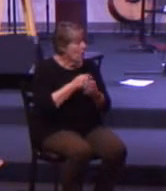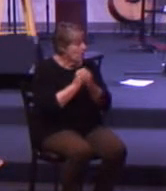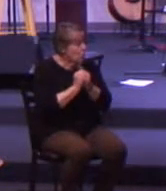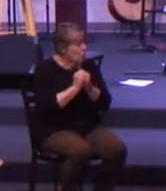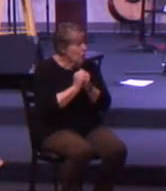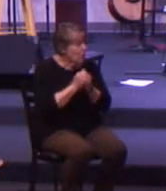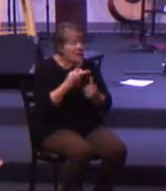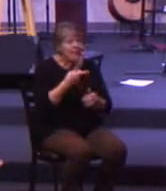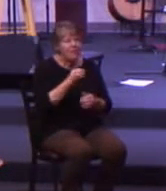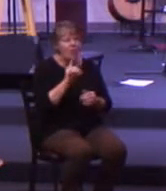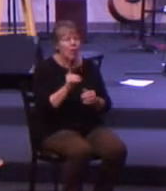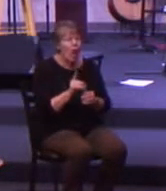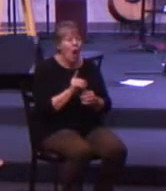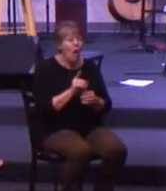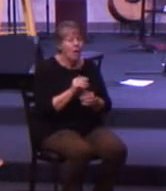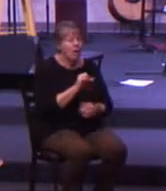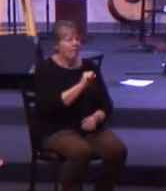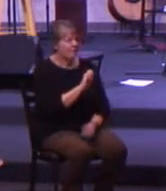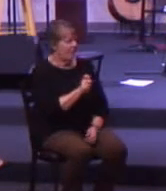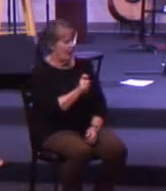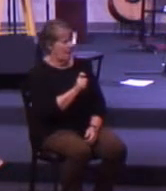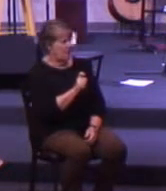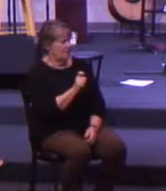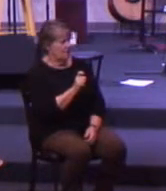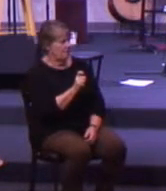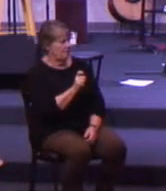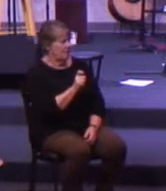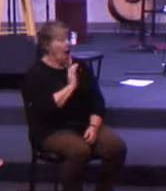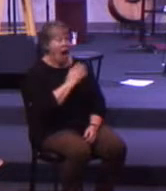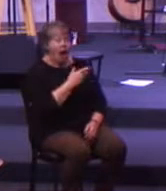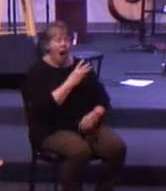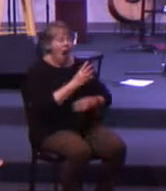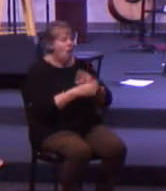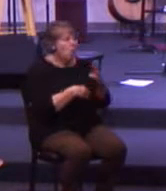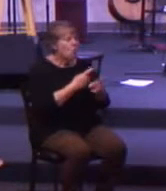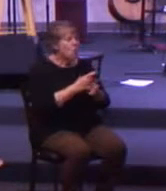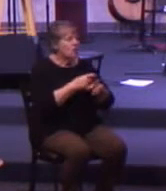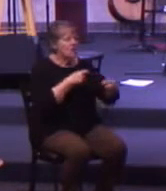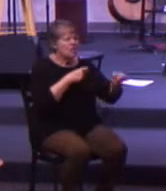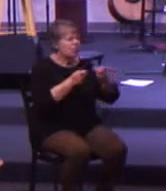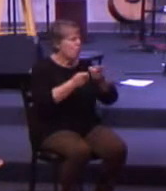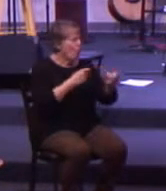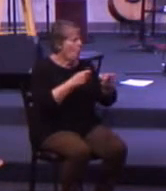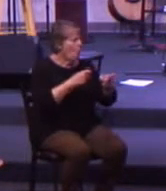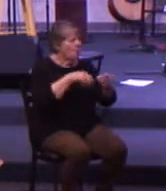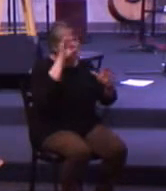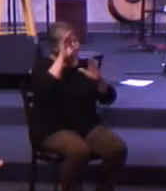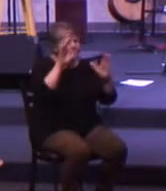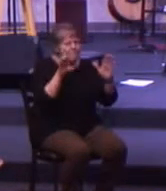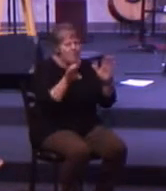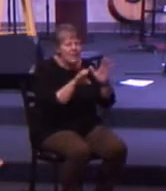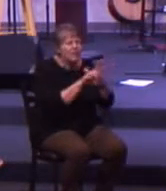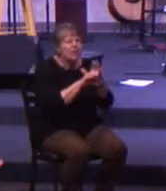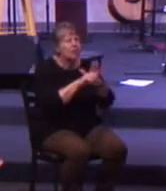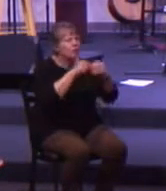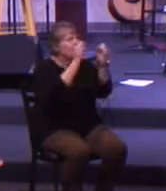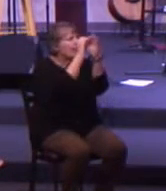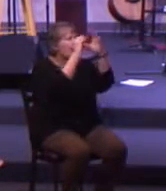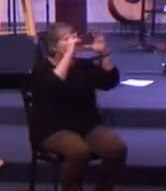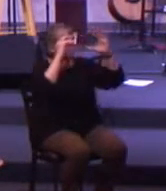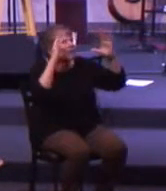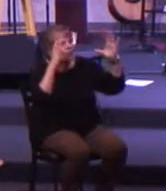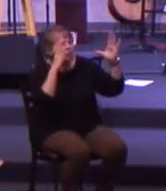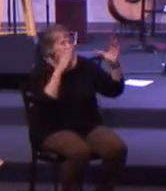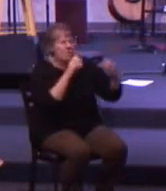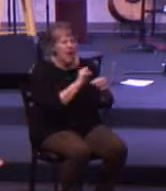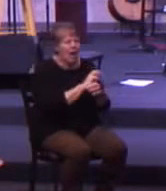world saturated by sexual imagery and by the promise. It's a false promise, but it's a promise the false gods